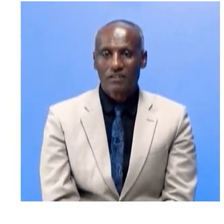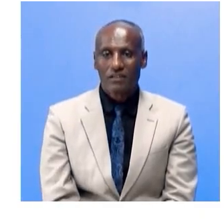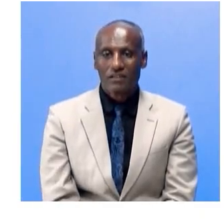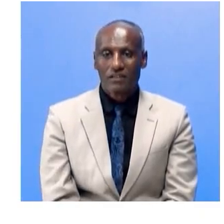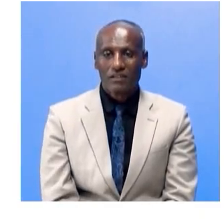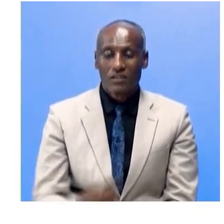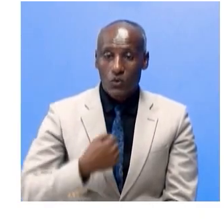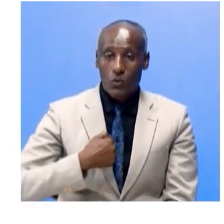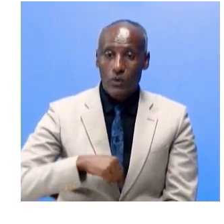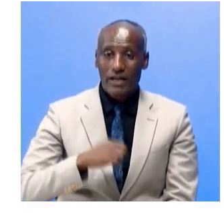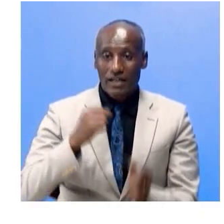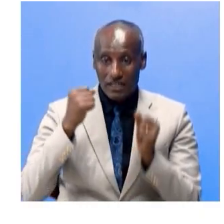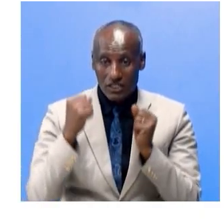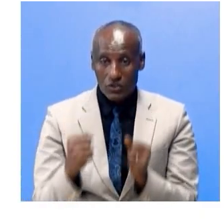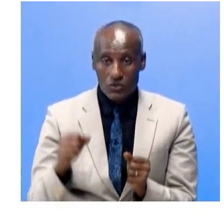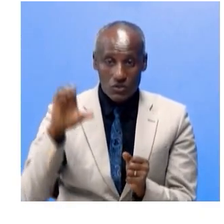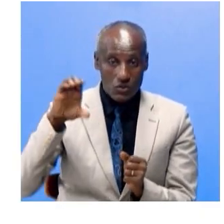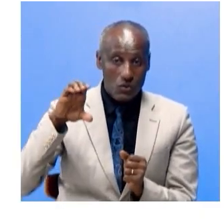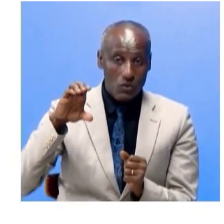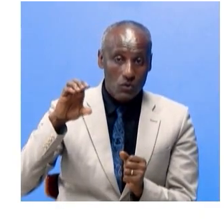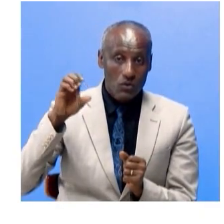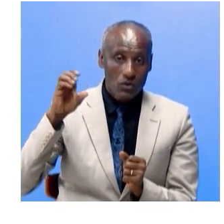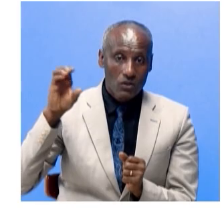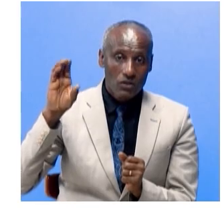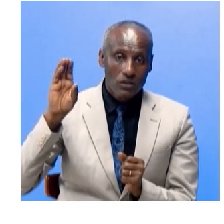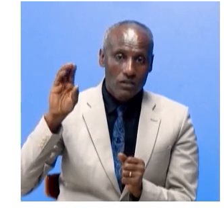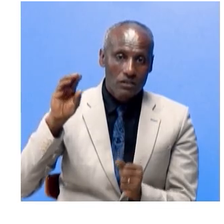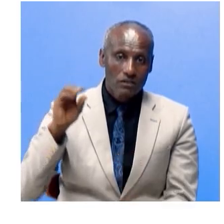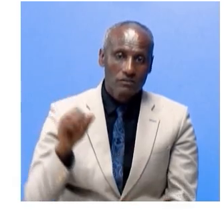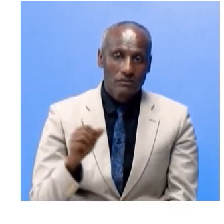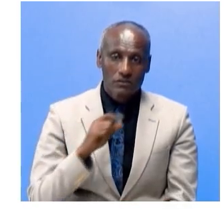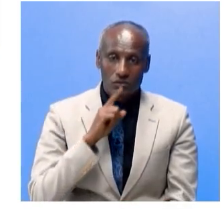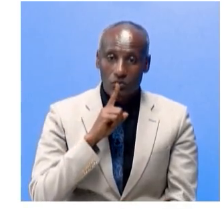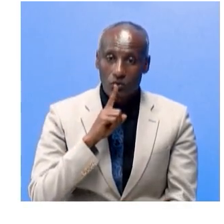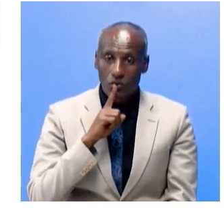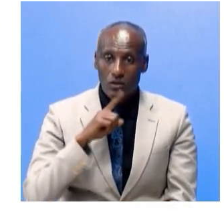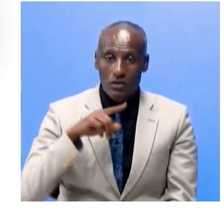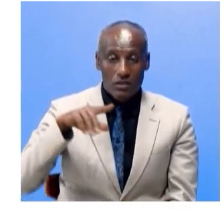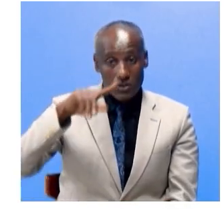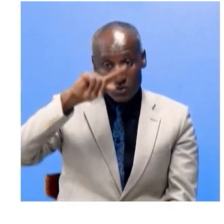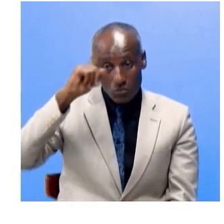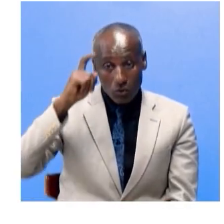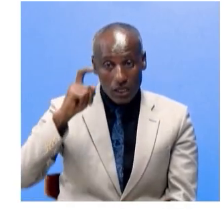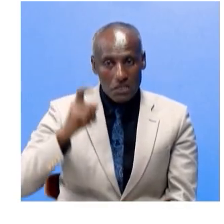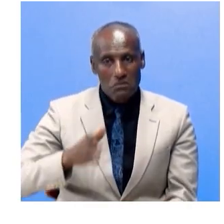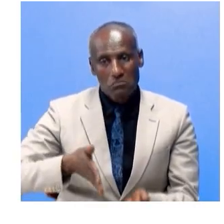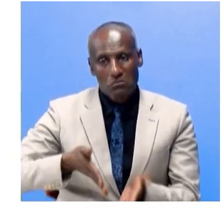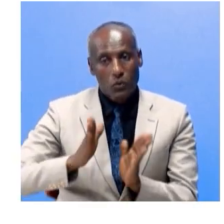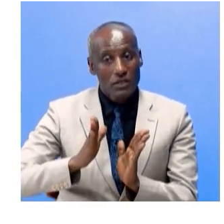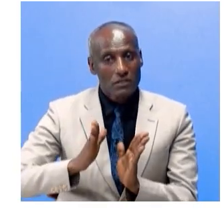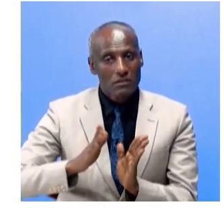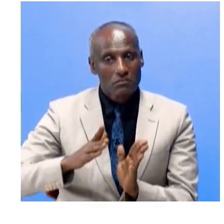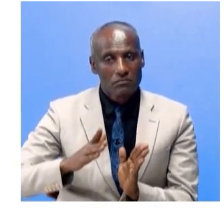we can use could to express polite requests. Polite requests.